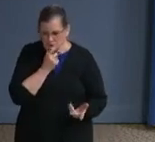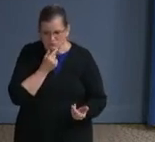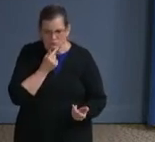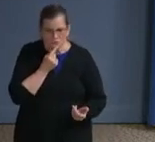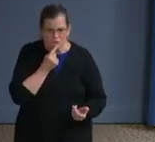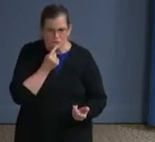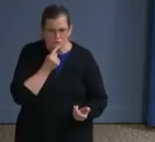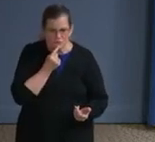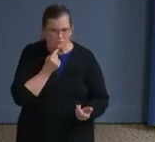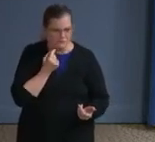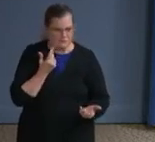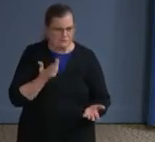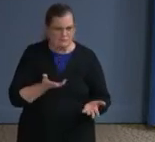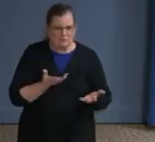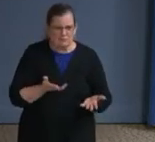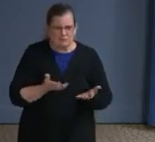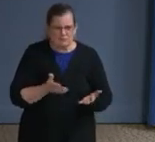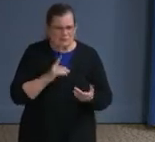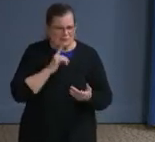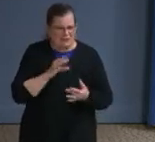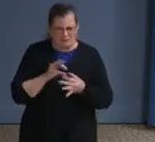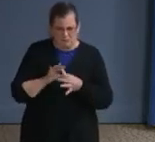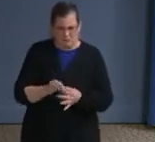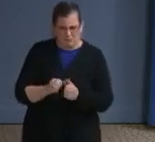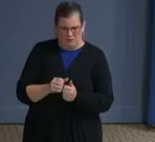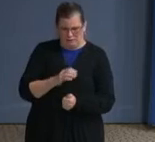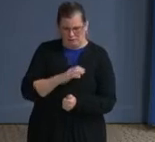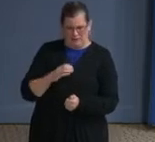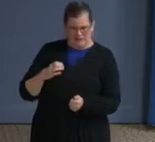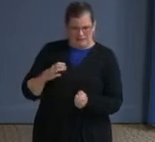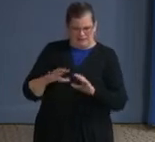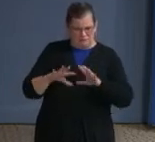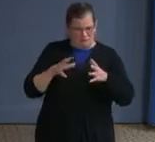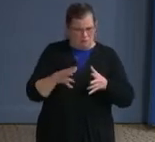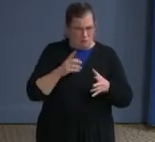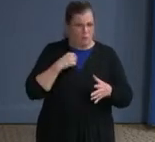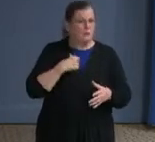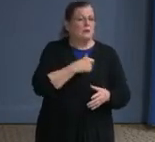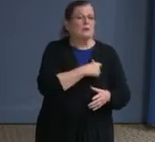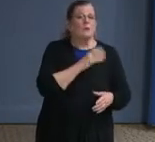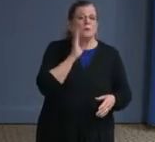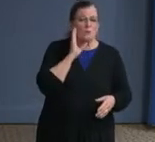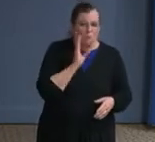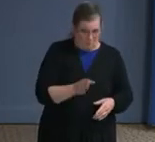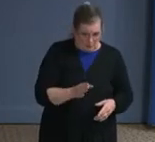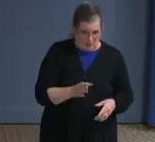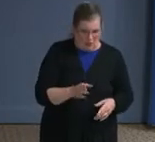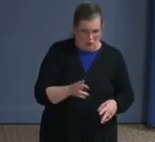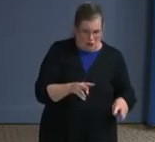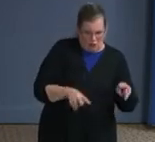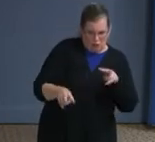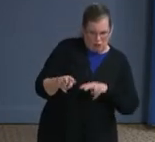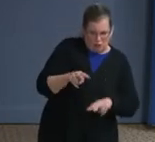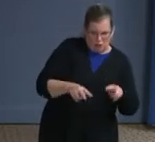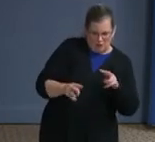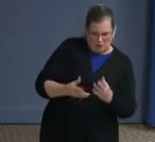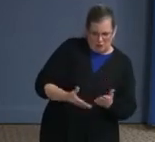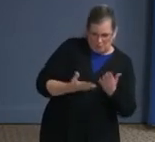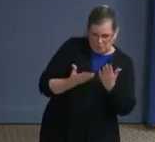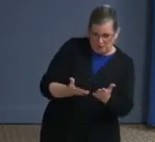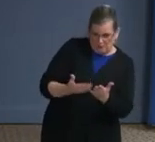With regard to the committee of the whole, we're going through bills on which we've had hearings and